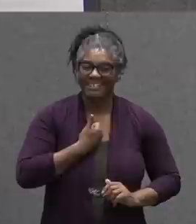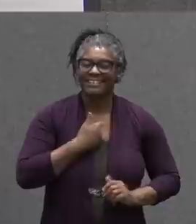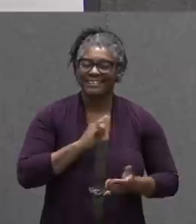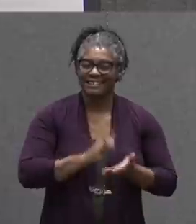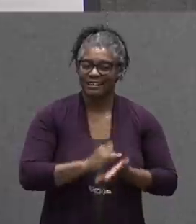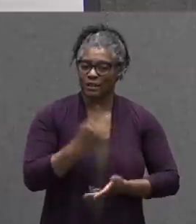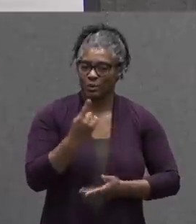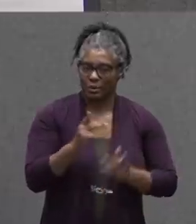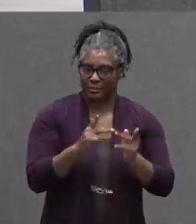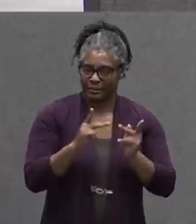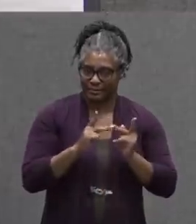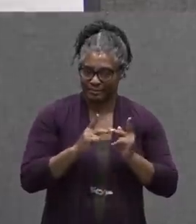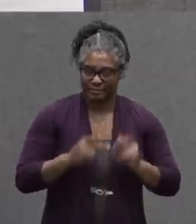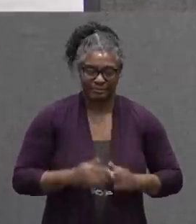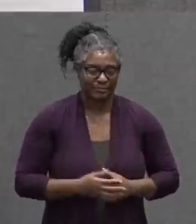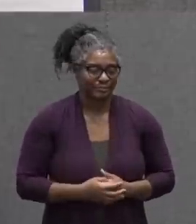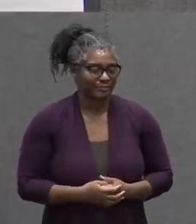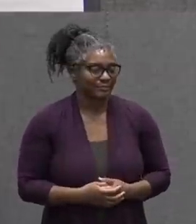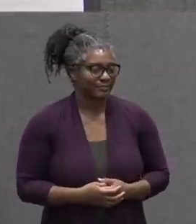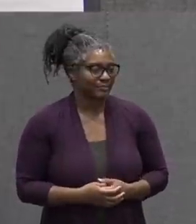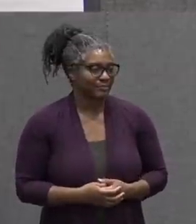locations.